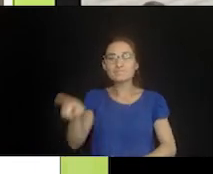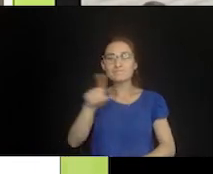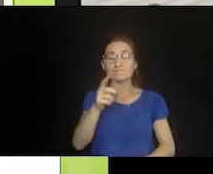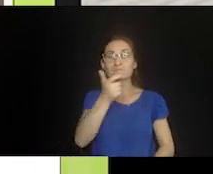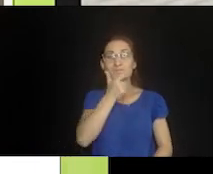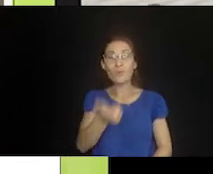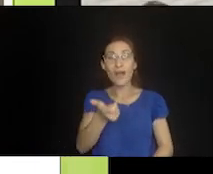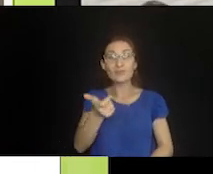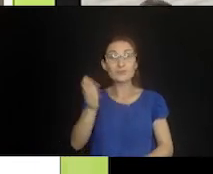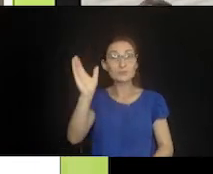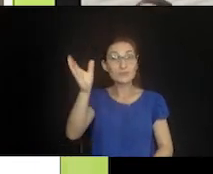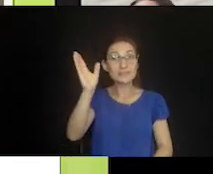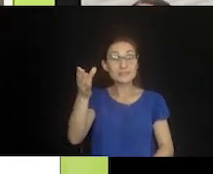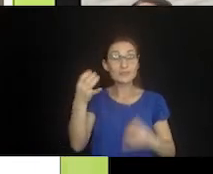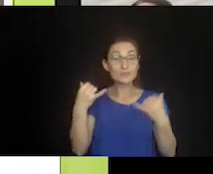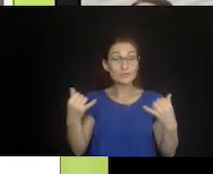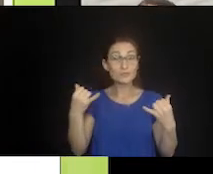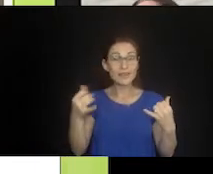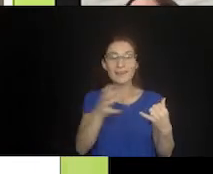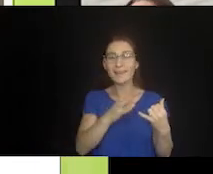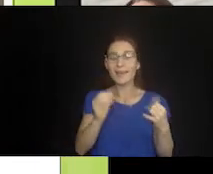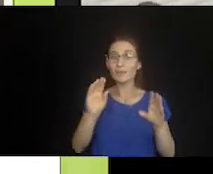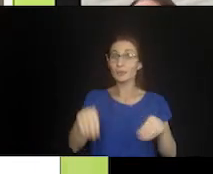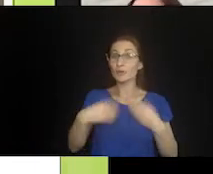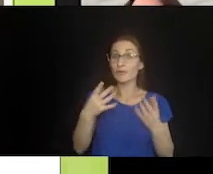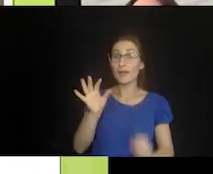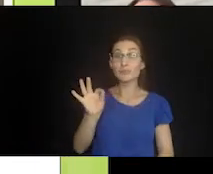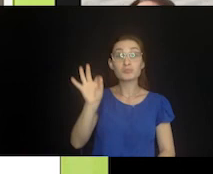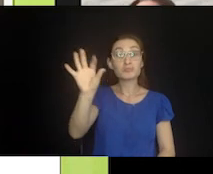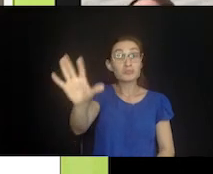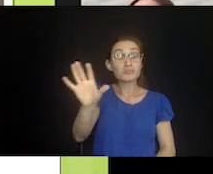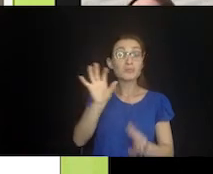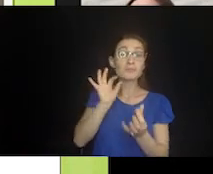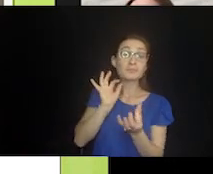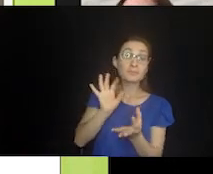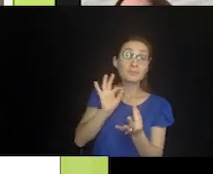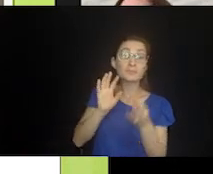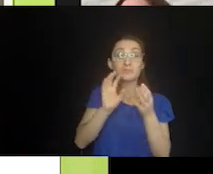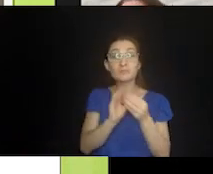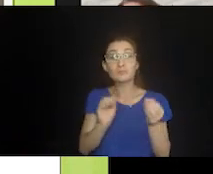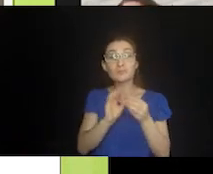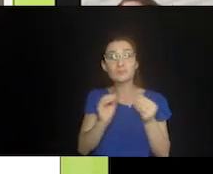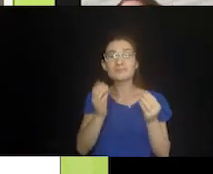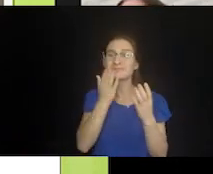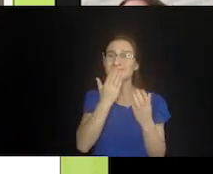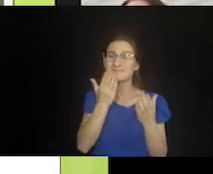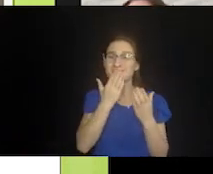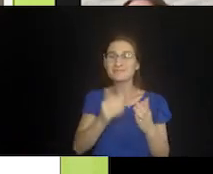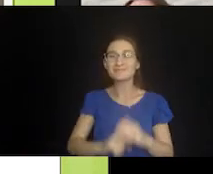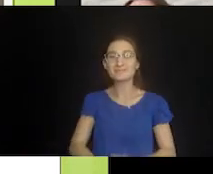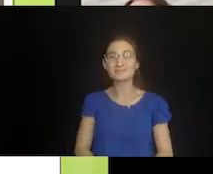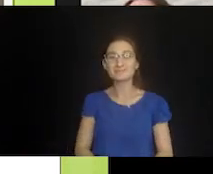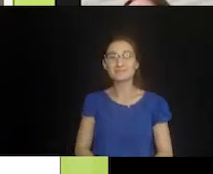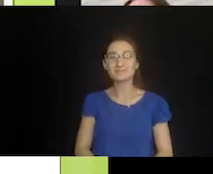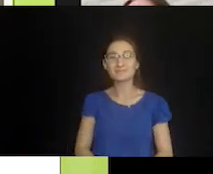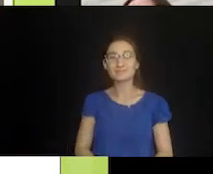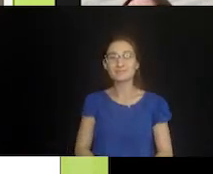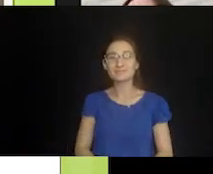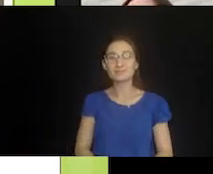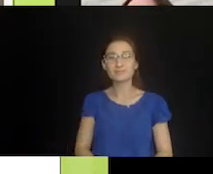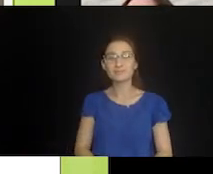I really appreciate everyone being on my presentation today and providing input. And